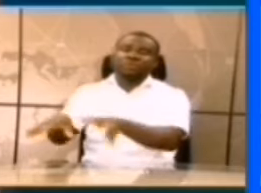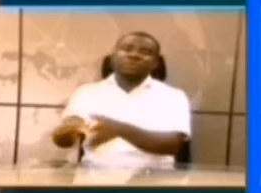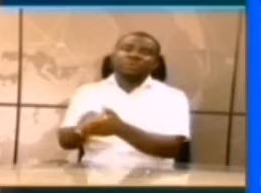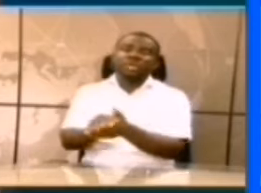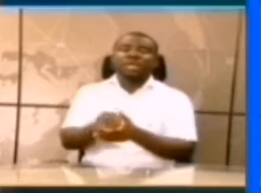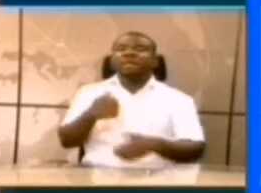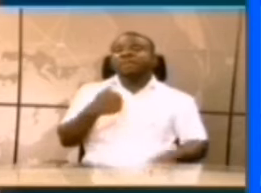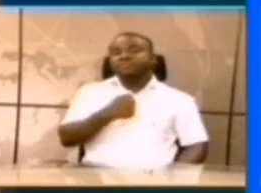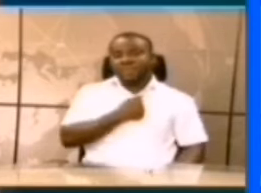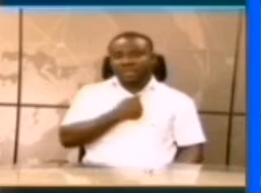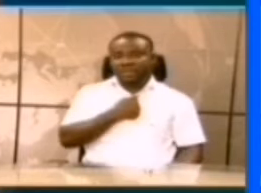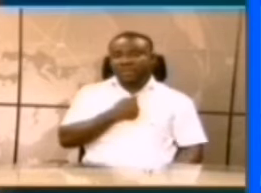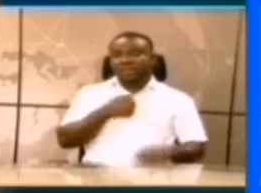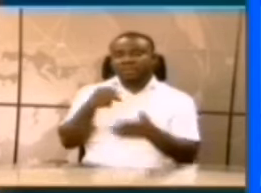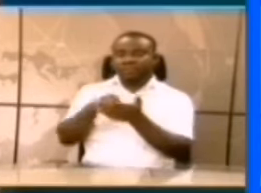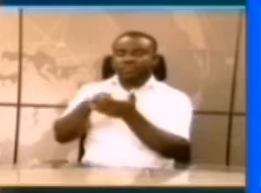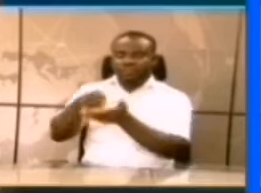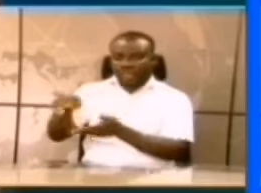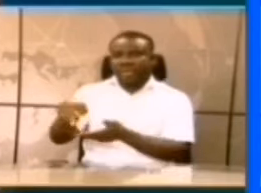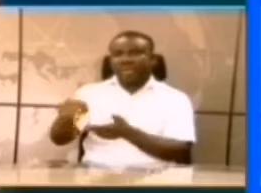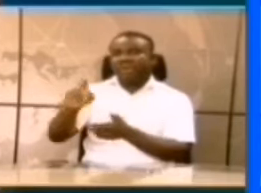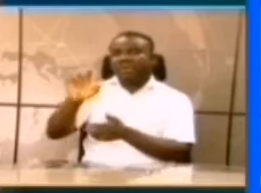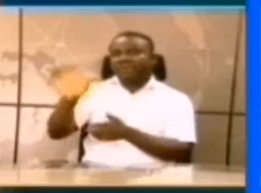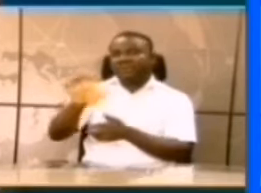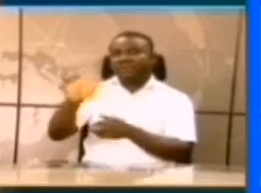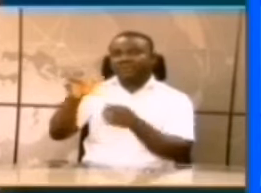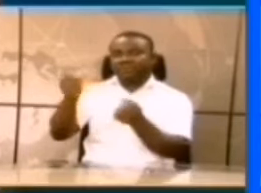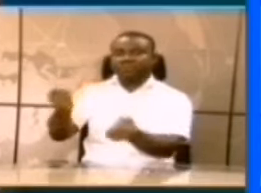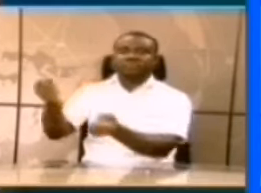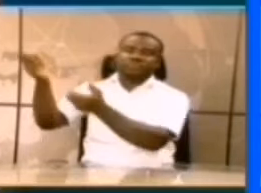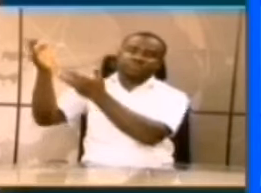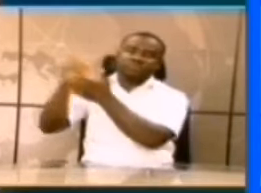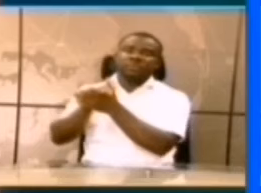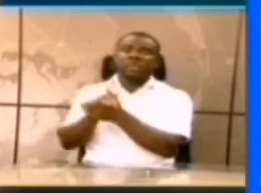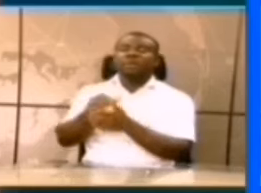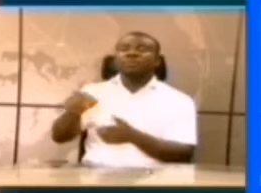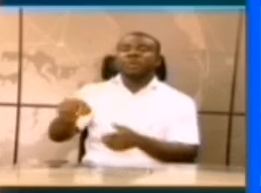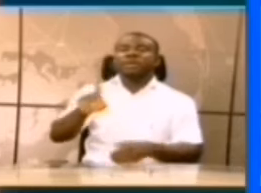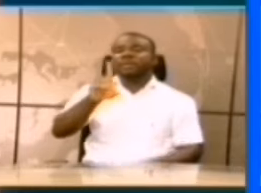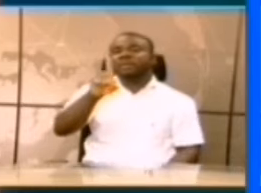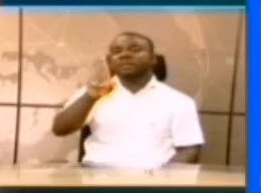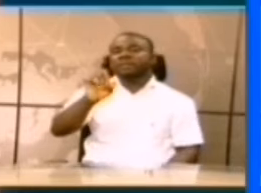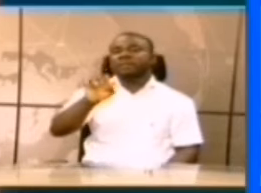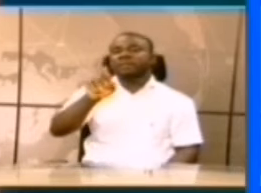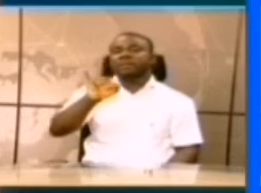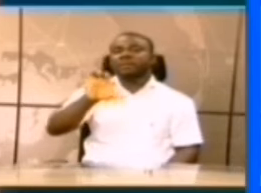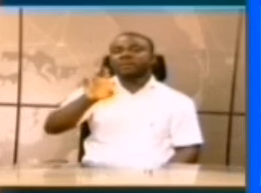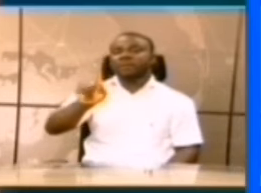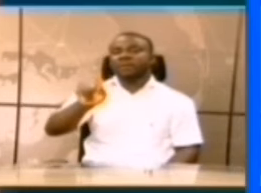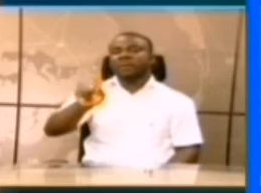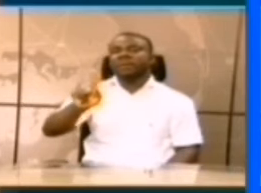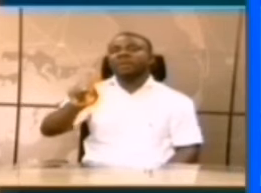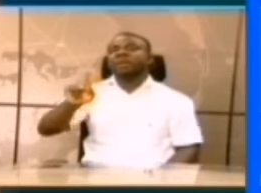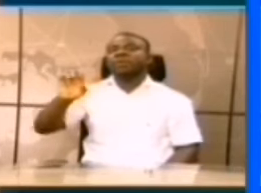Pentecost, I saw them off a call. Me tried the tissue 500 man, yami. So why, yeah, dear sir, Major Derrick could draw will lose election.